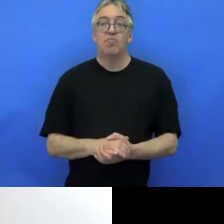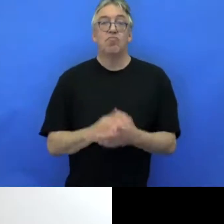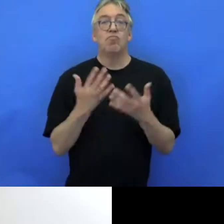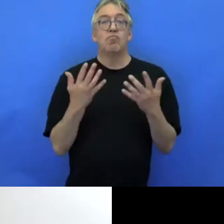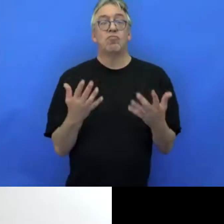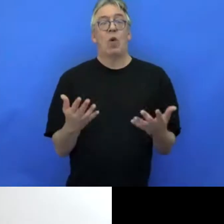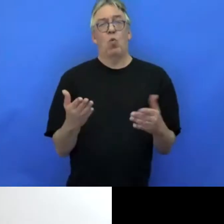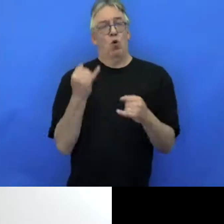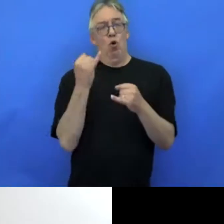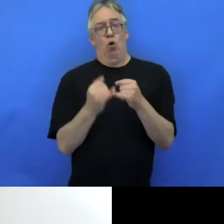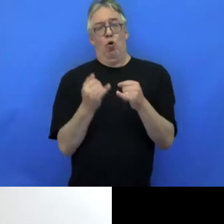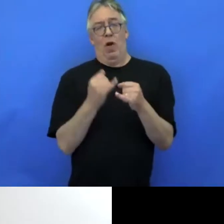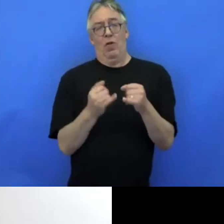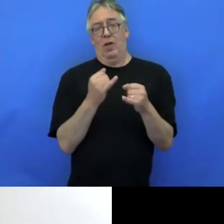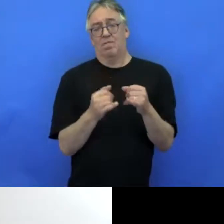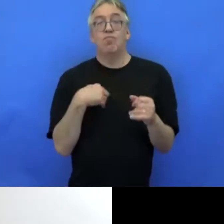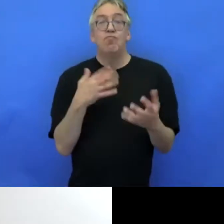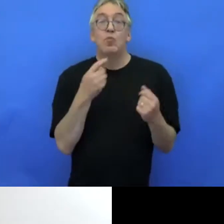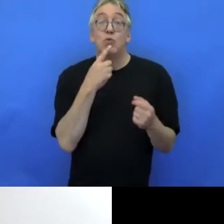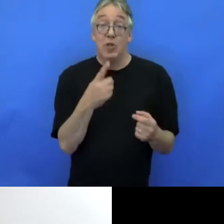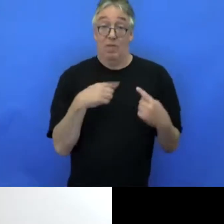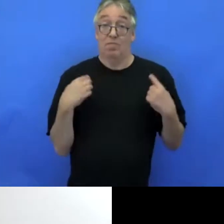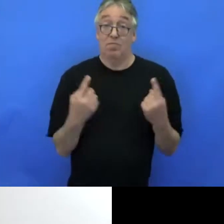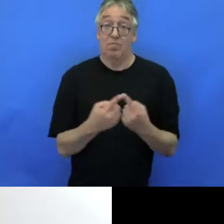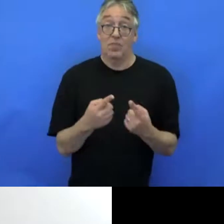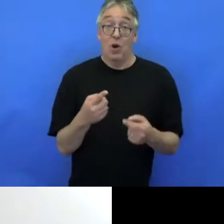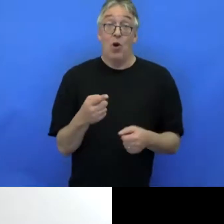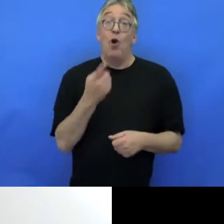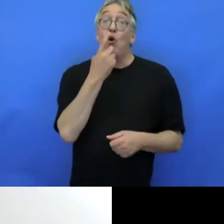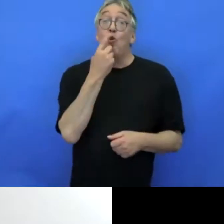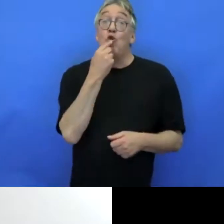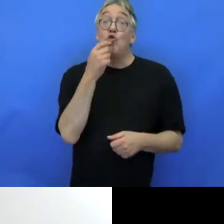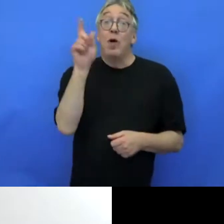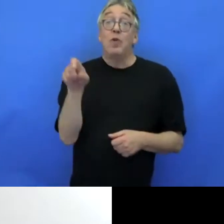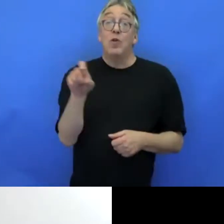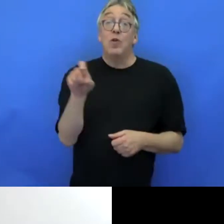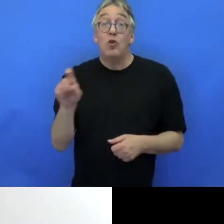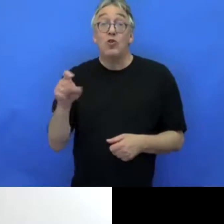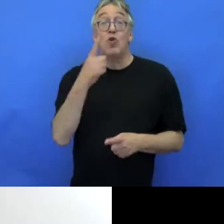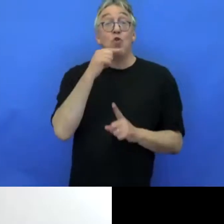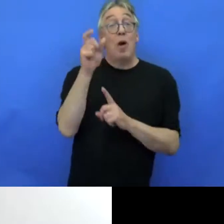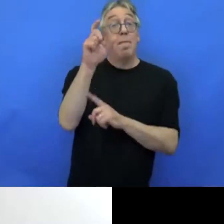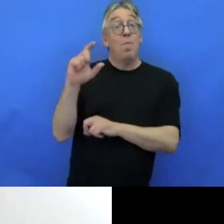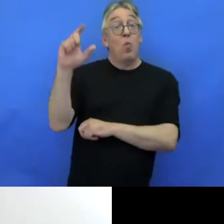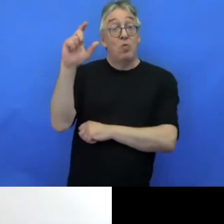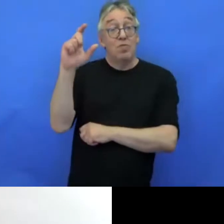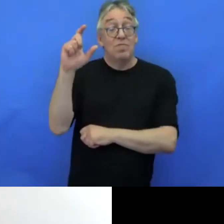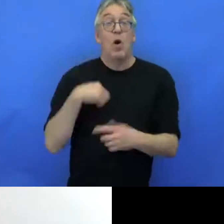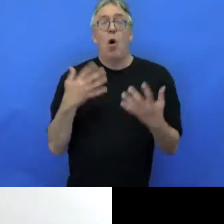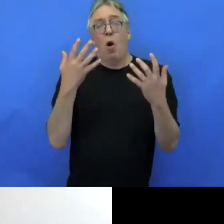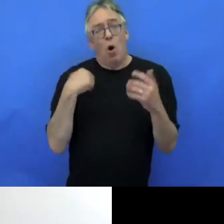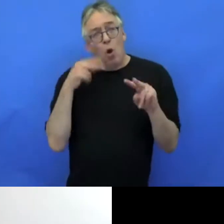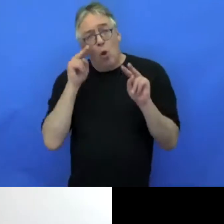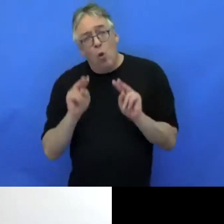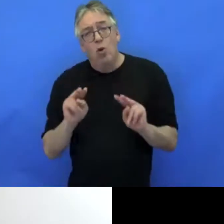I would like to note that ICRC, we look forward as an organization to holding discussions and engage